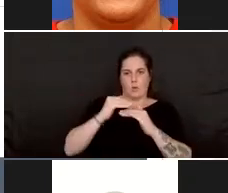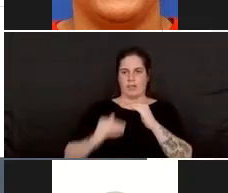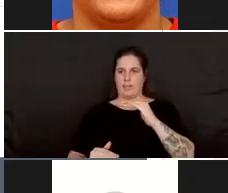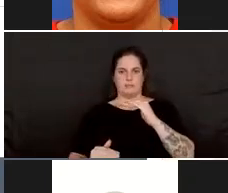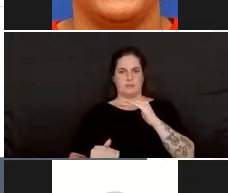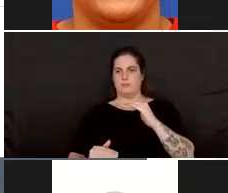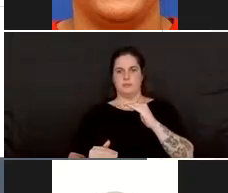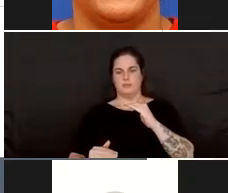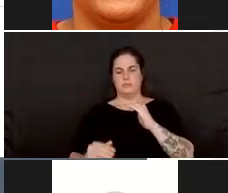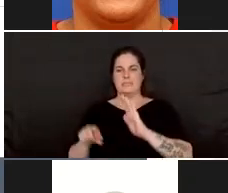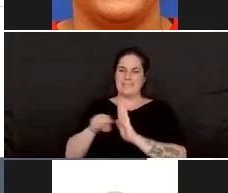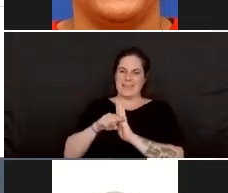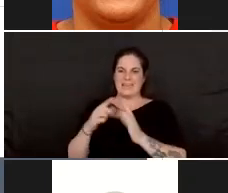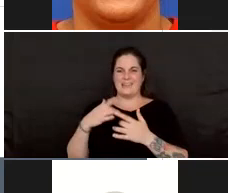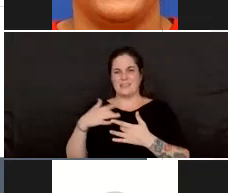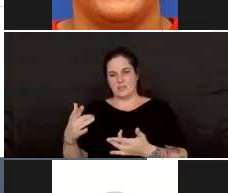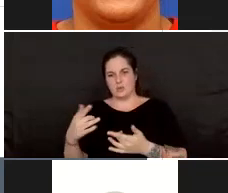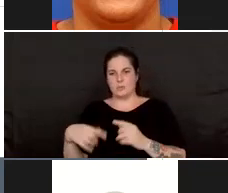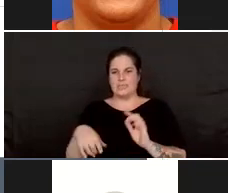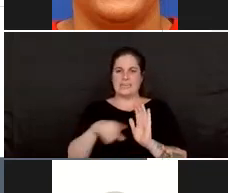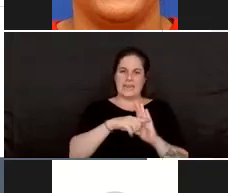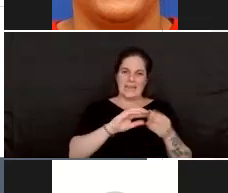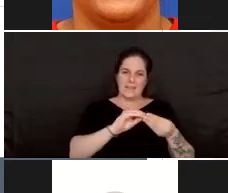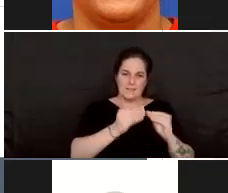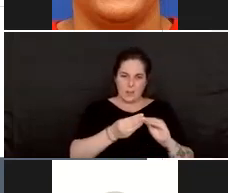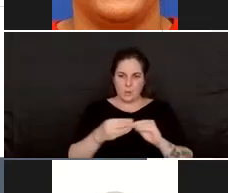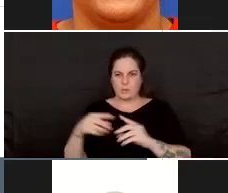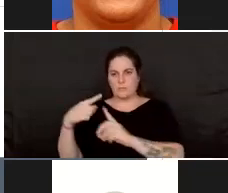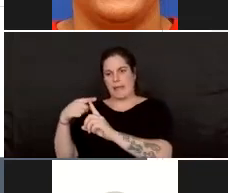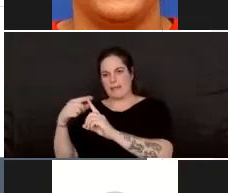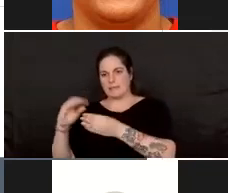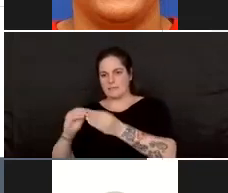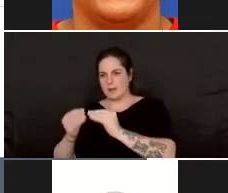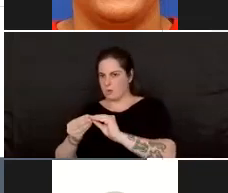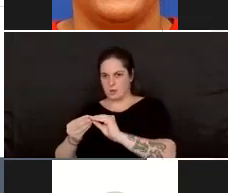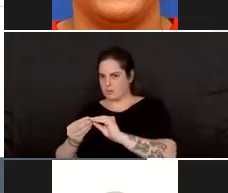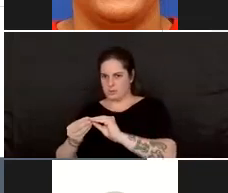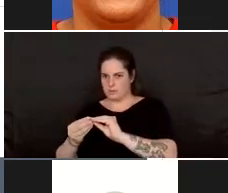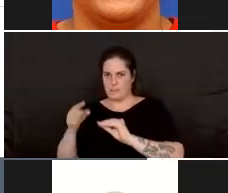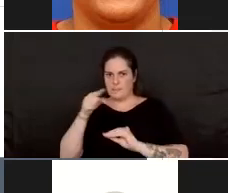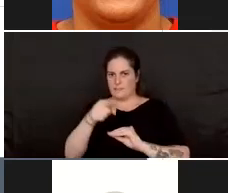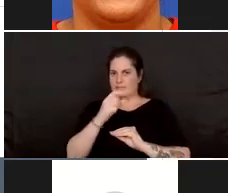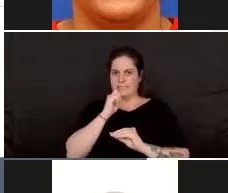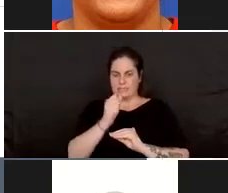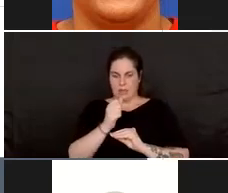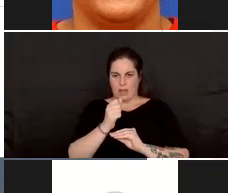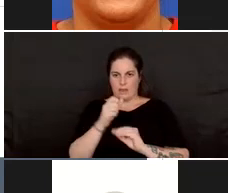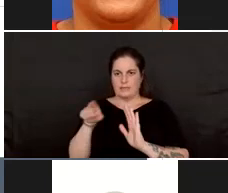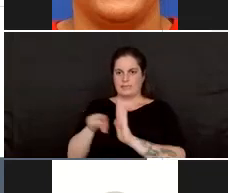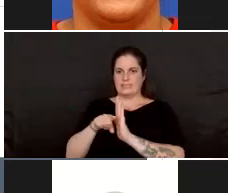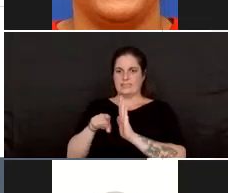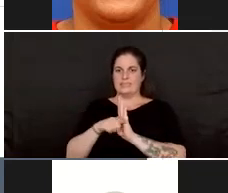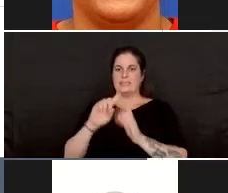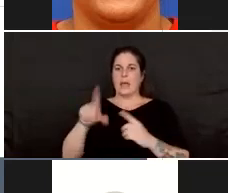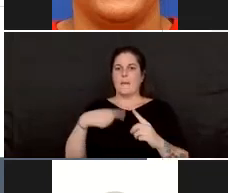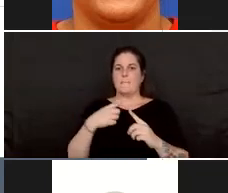think of negative integers and positive integers, right? That minus sign is more about direction,